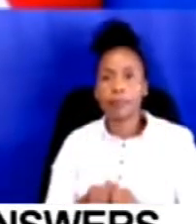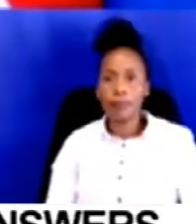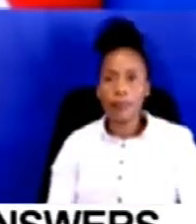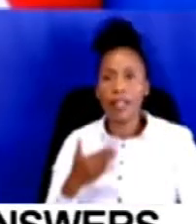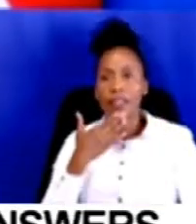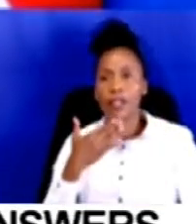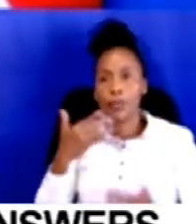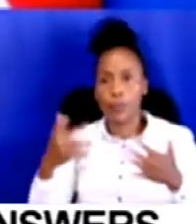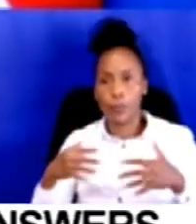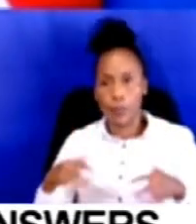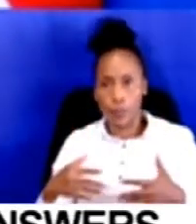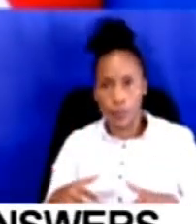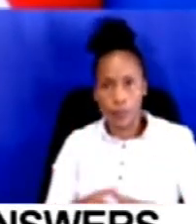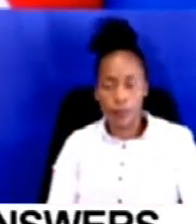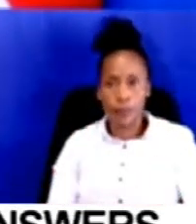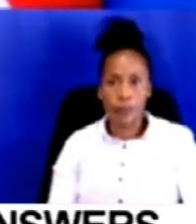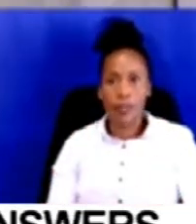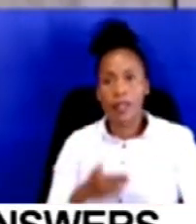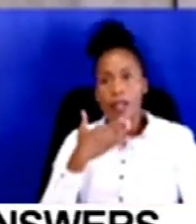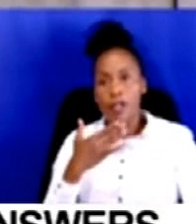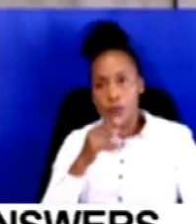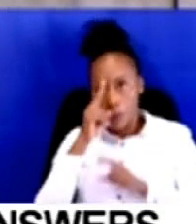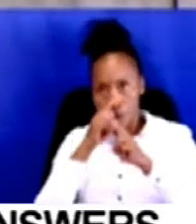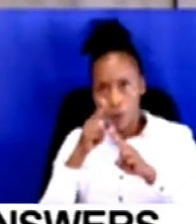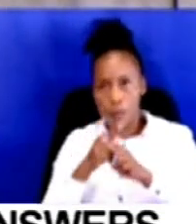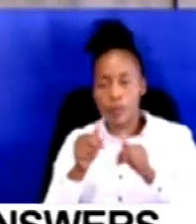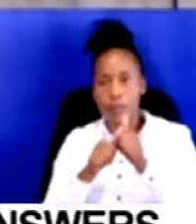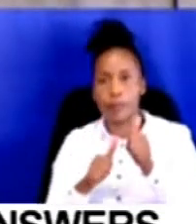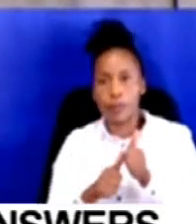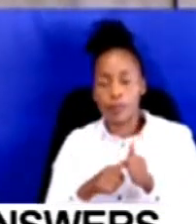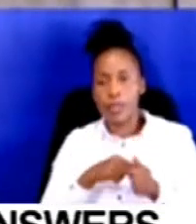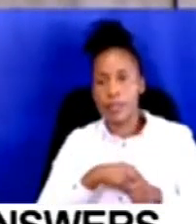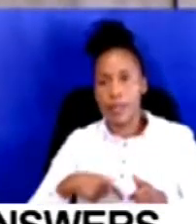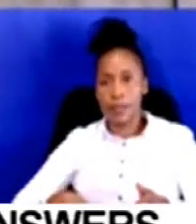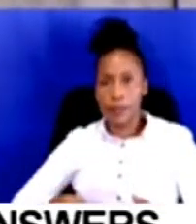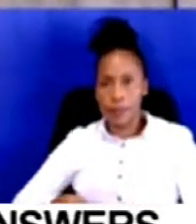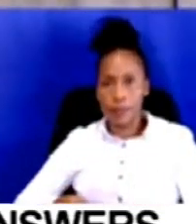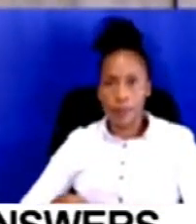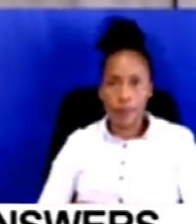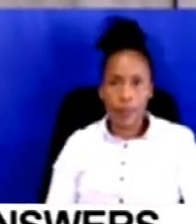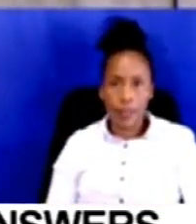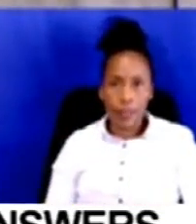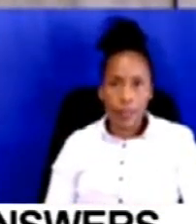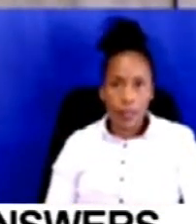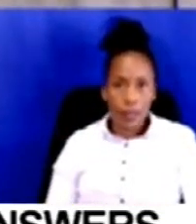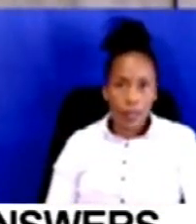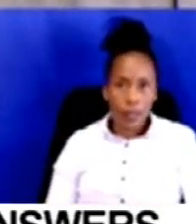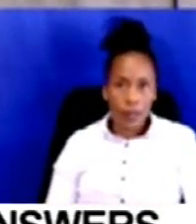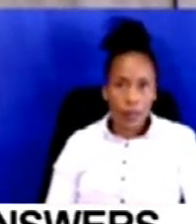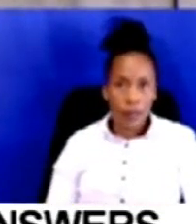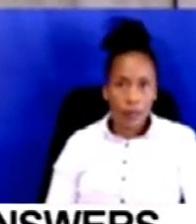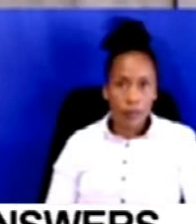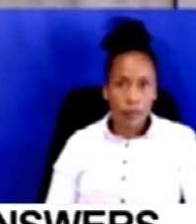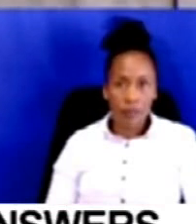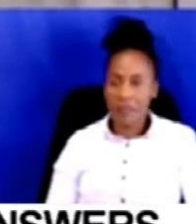Thank you very much. Thank you, Honorable Deputy President. Chairperson. Honorable Ntube, you will be asking on